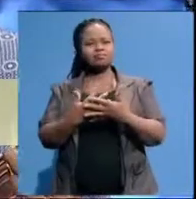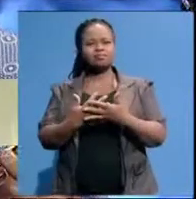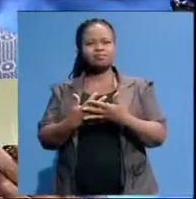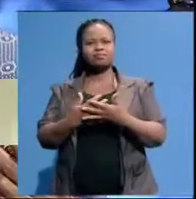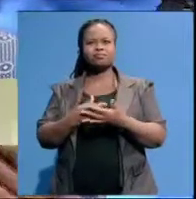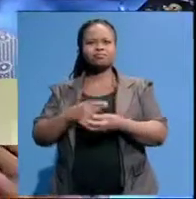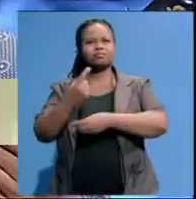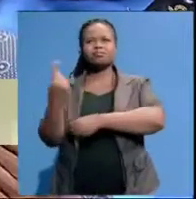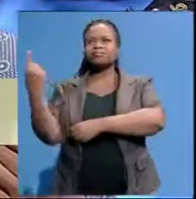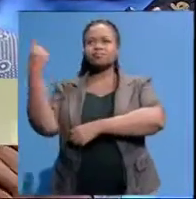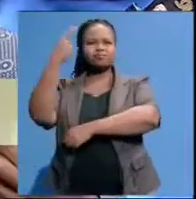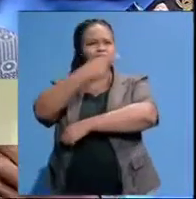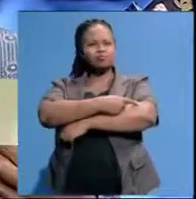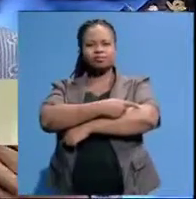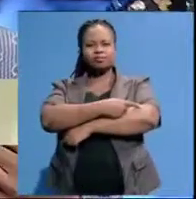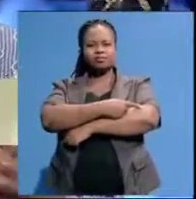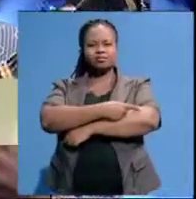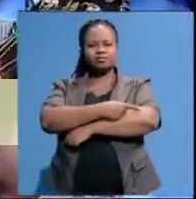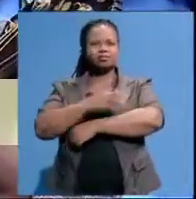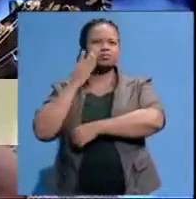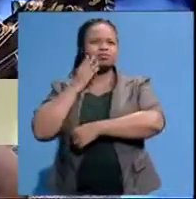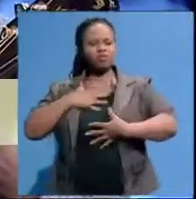himele zomuhlwambo